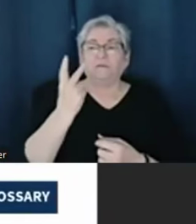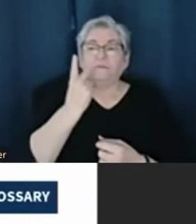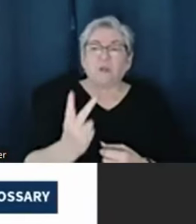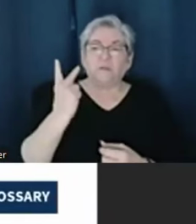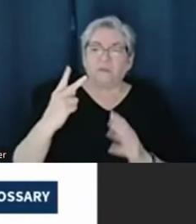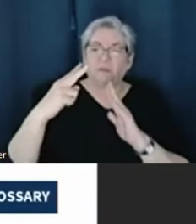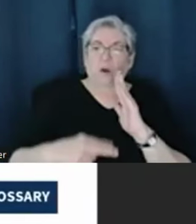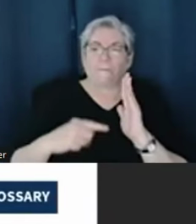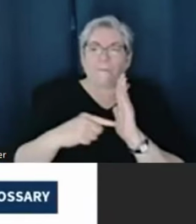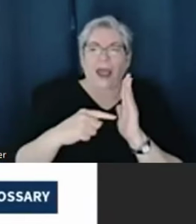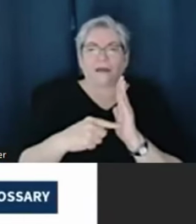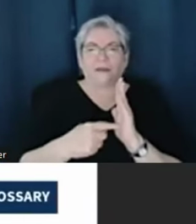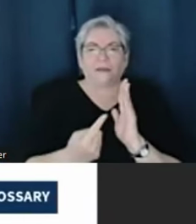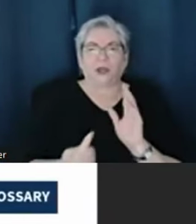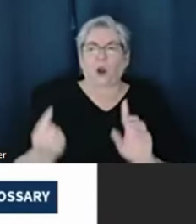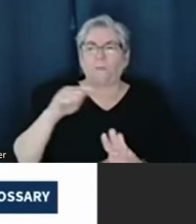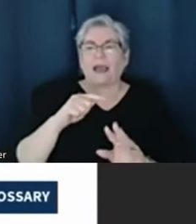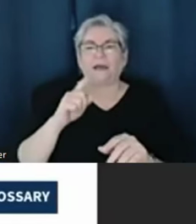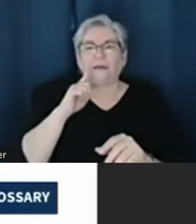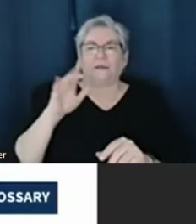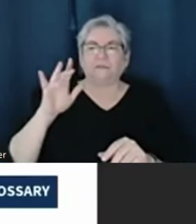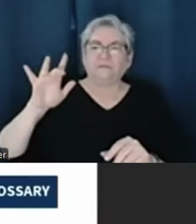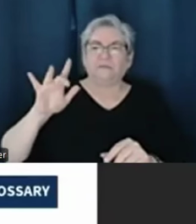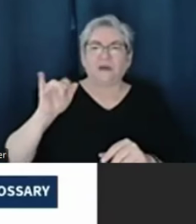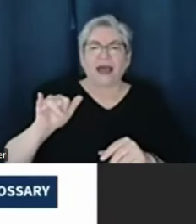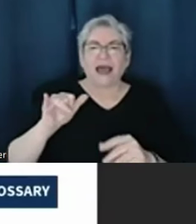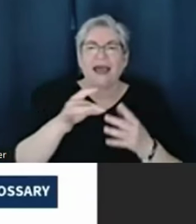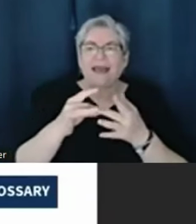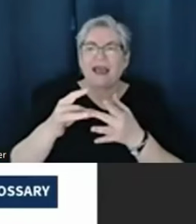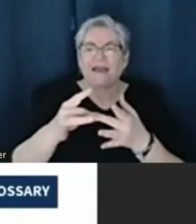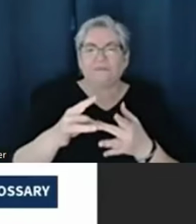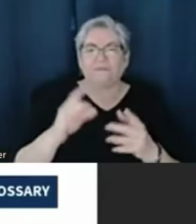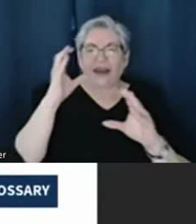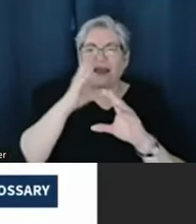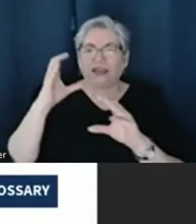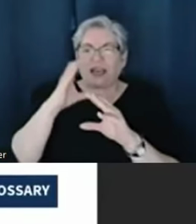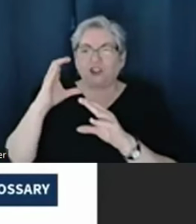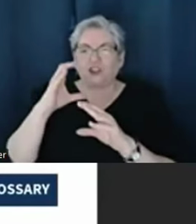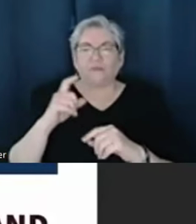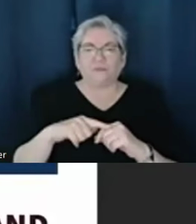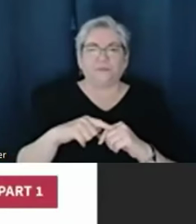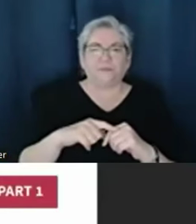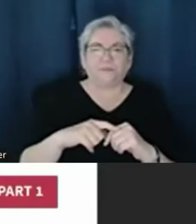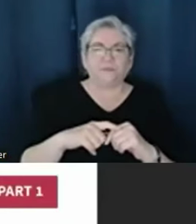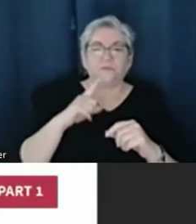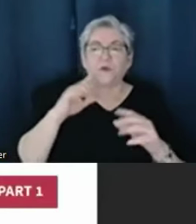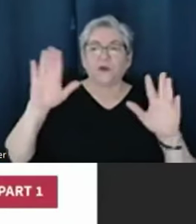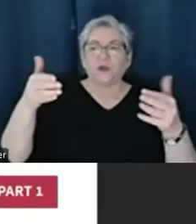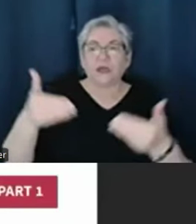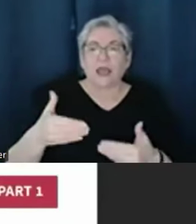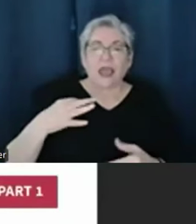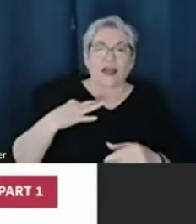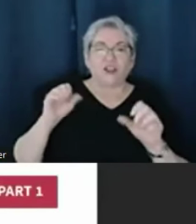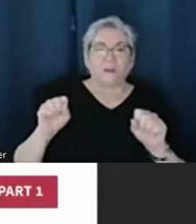by clicking on those navigation items in the table of contents. Let's go to the introduction and eligibility.